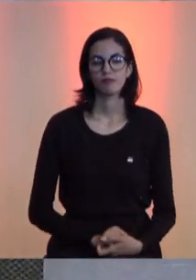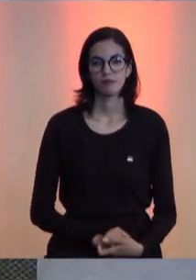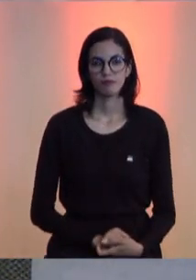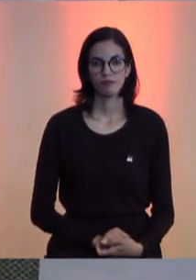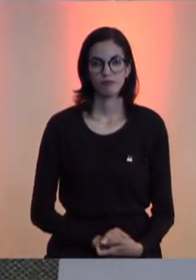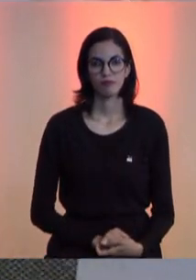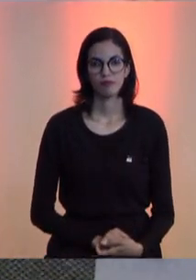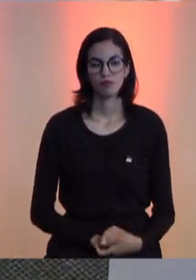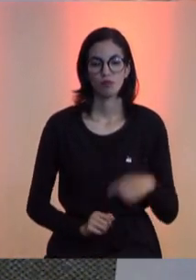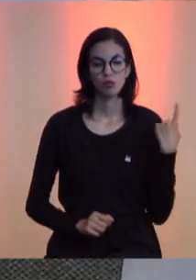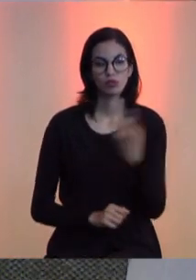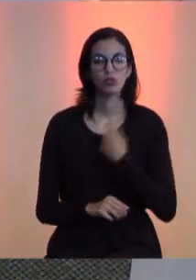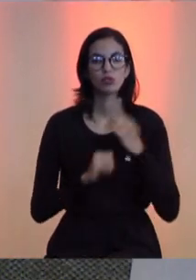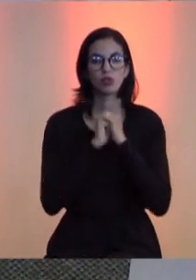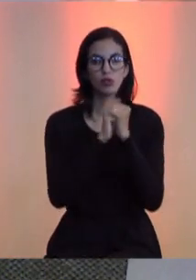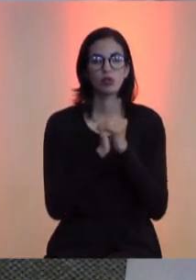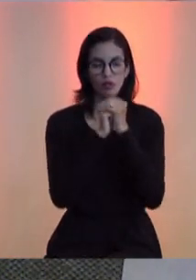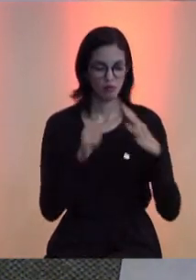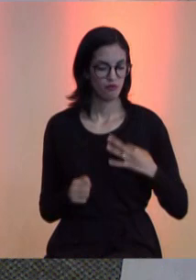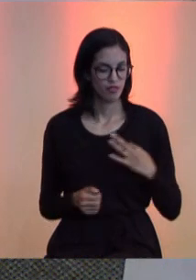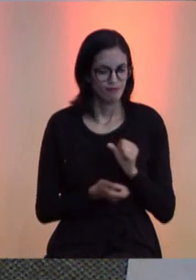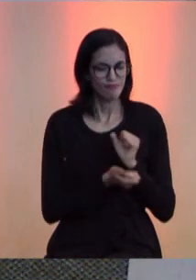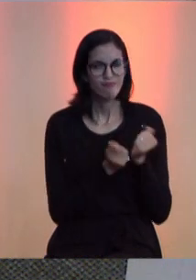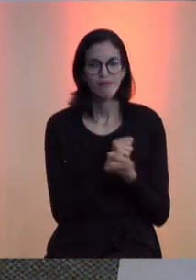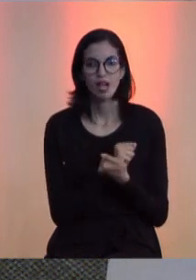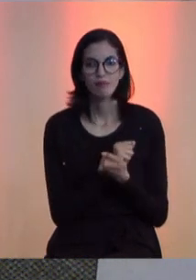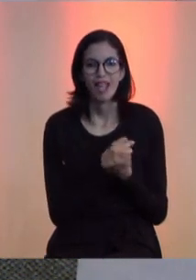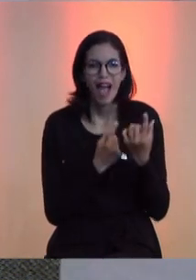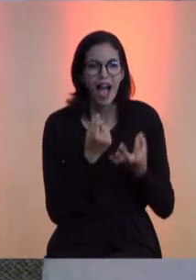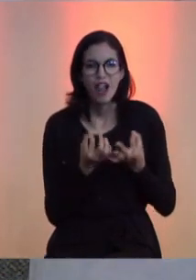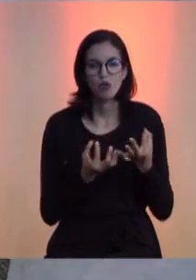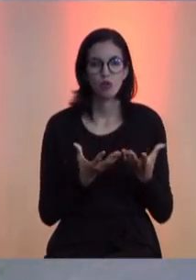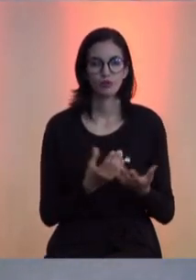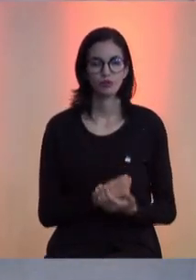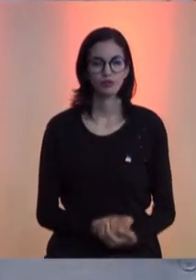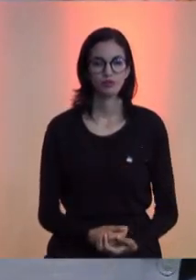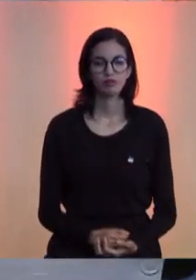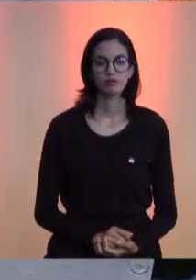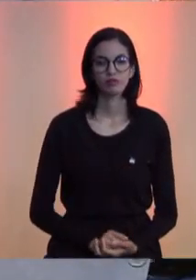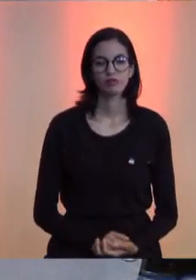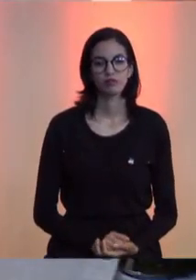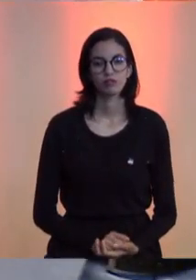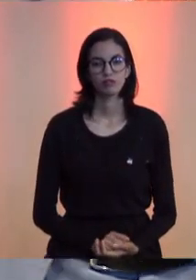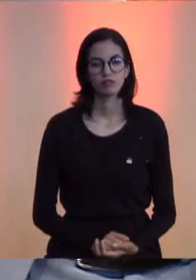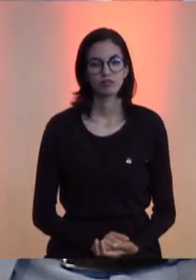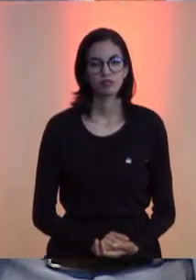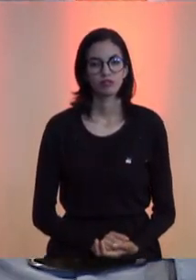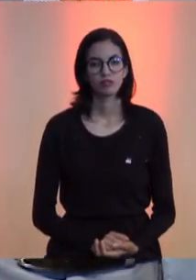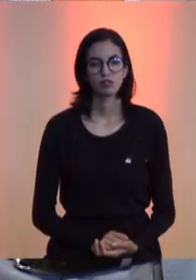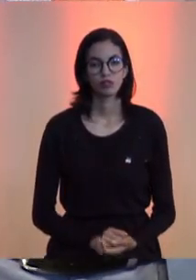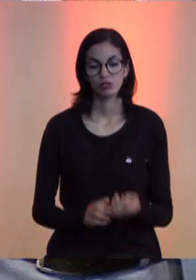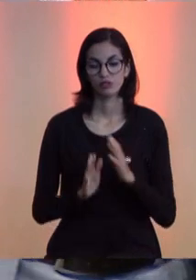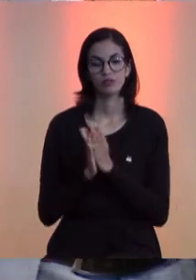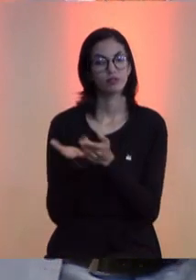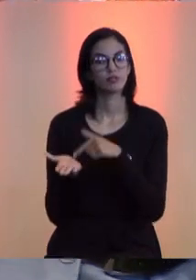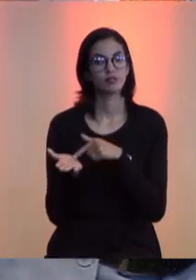your life. Cuando oras, algo sucede en tu vida. And you see, when you read the Mesopotamia history, y cuando lees sobre la historia